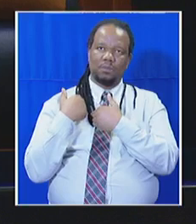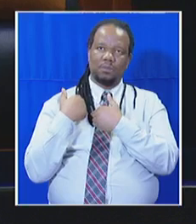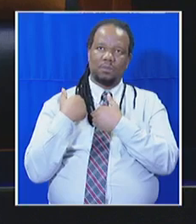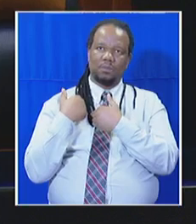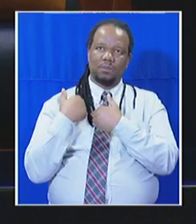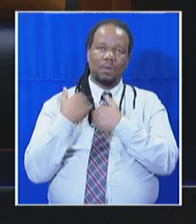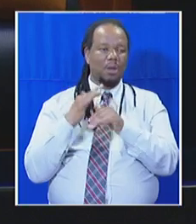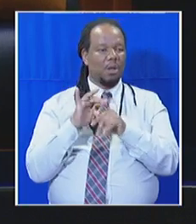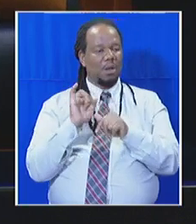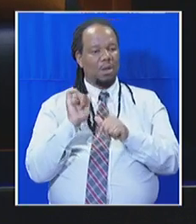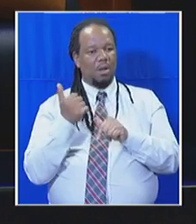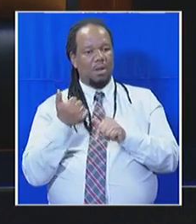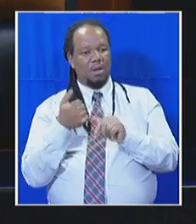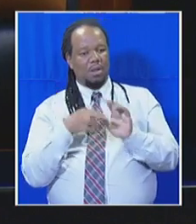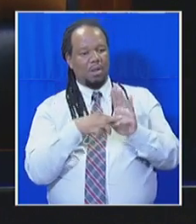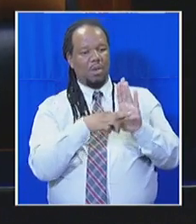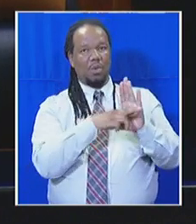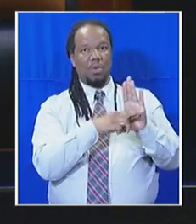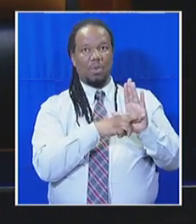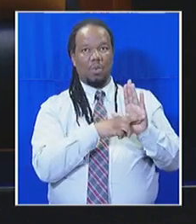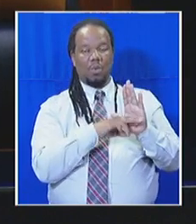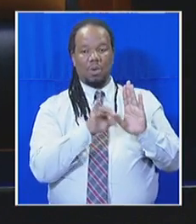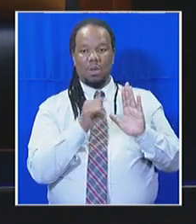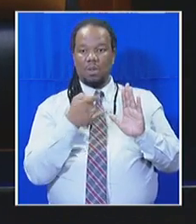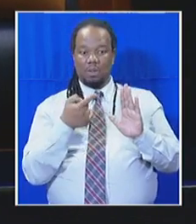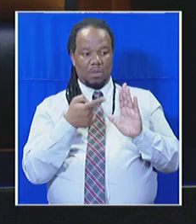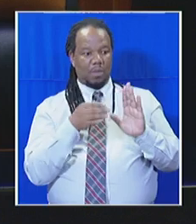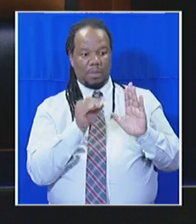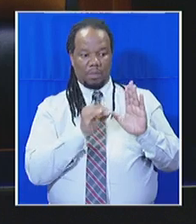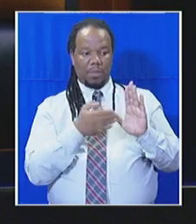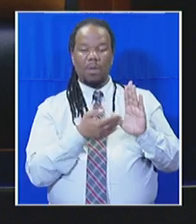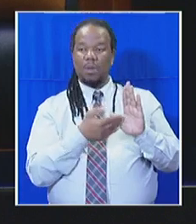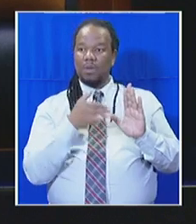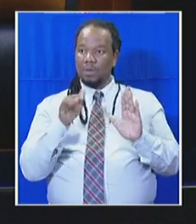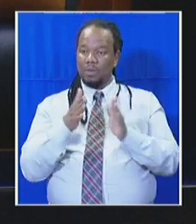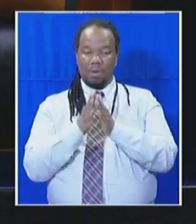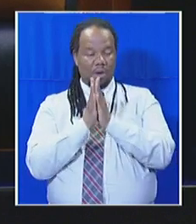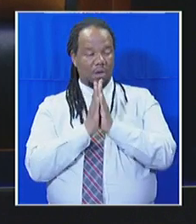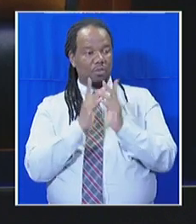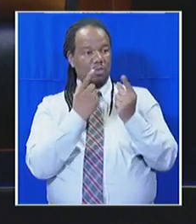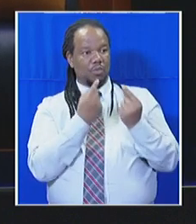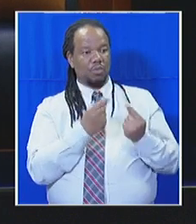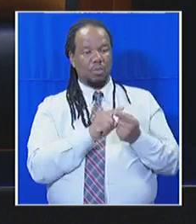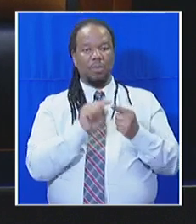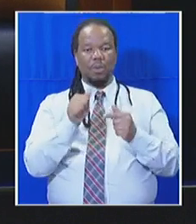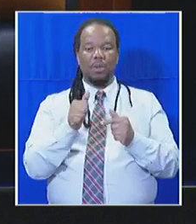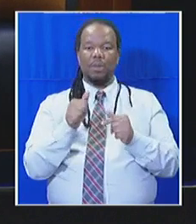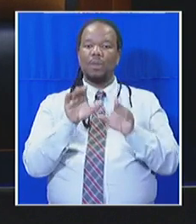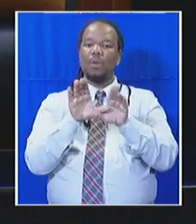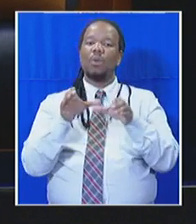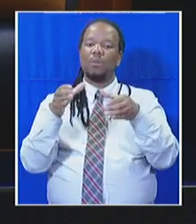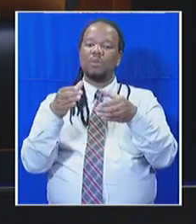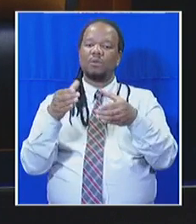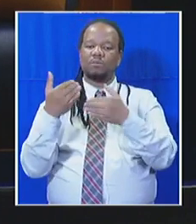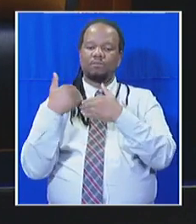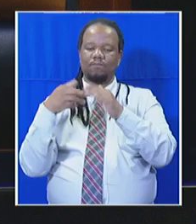the rules to do what you are requesting at the moment. I suggest that it must be taken up in the Rules Committee. As I